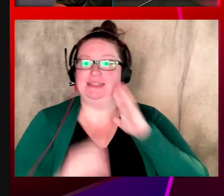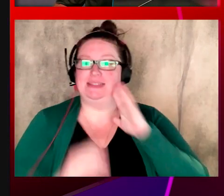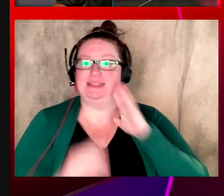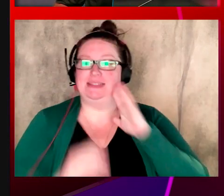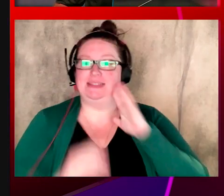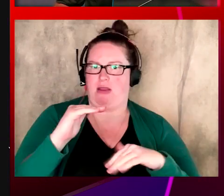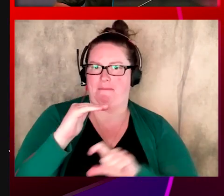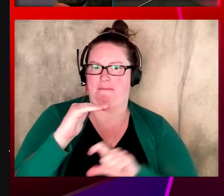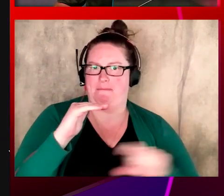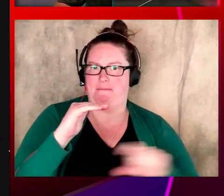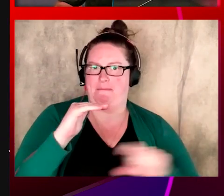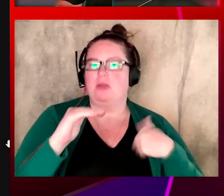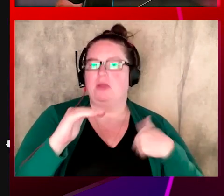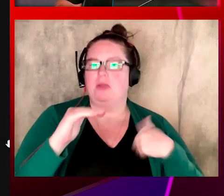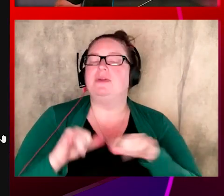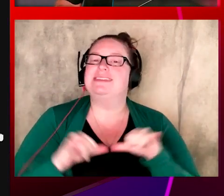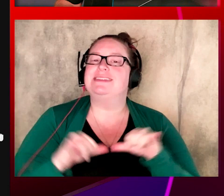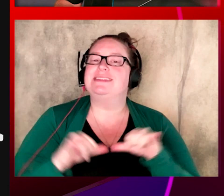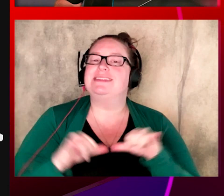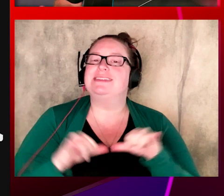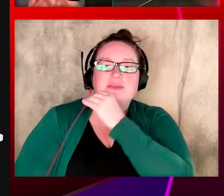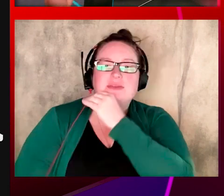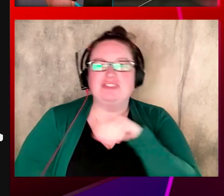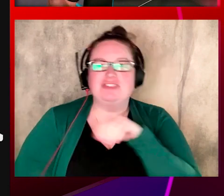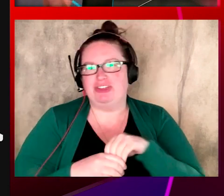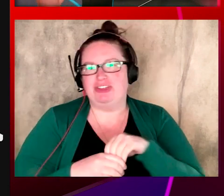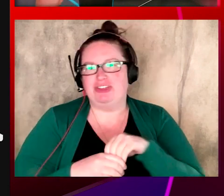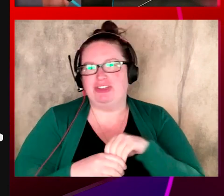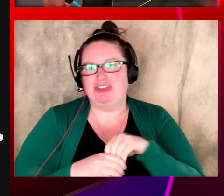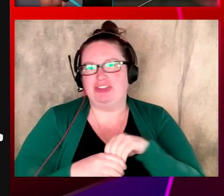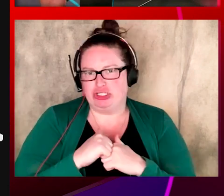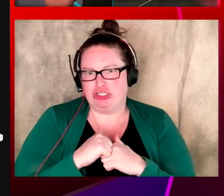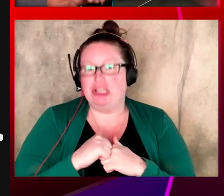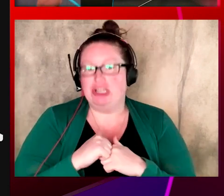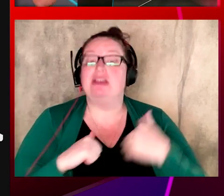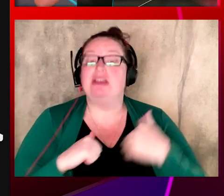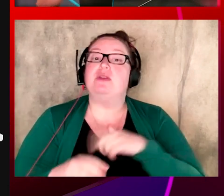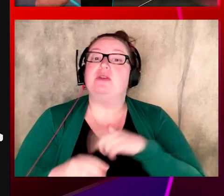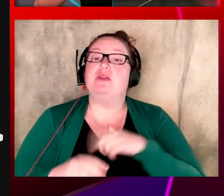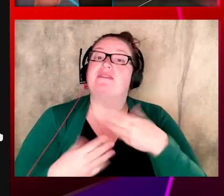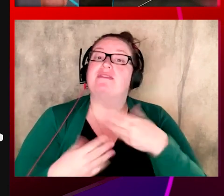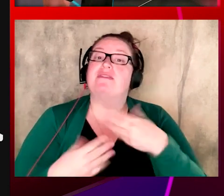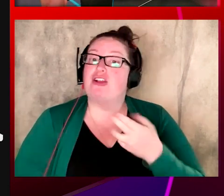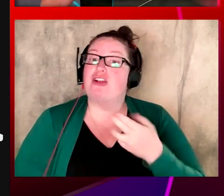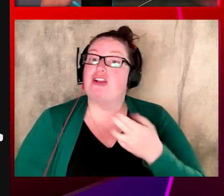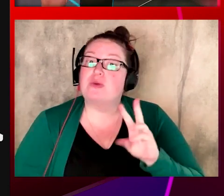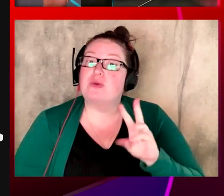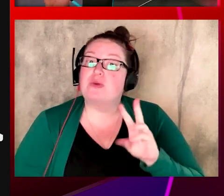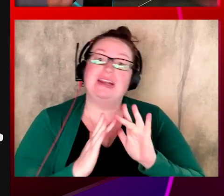are the scalable simulation infrastructure. Right? We are providing the hardware, the networking,